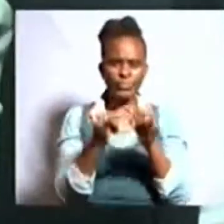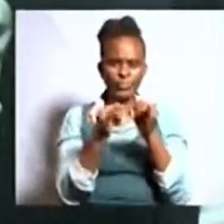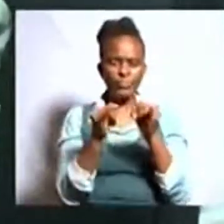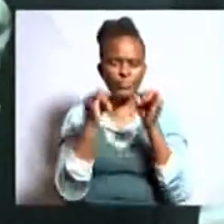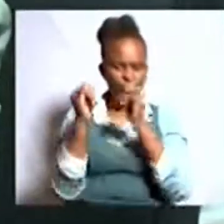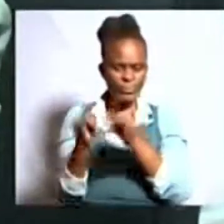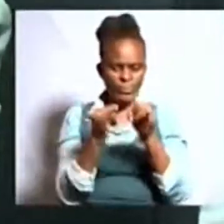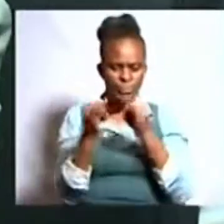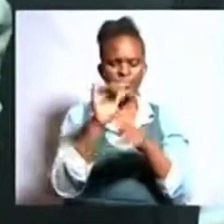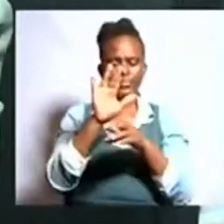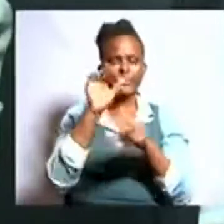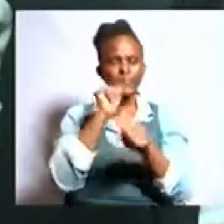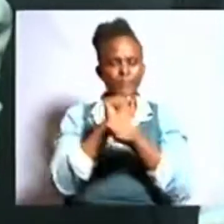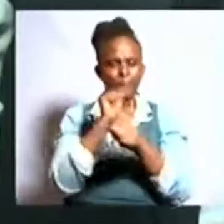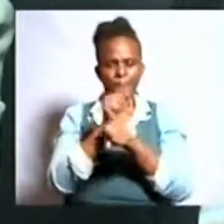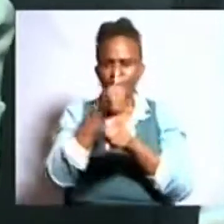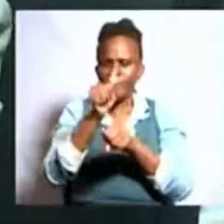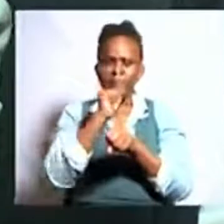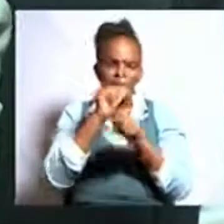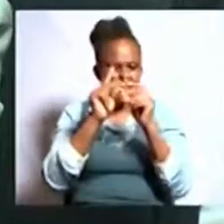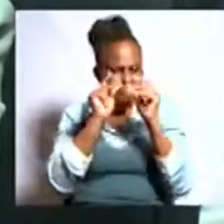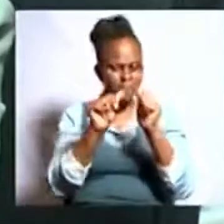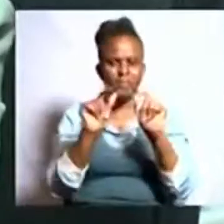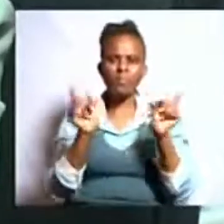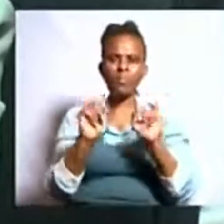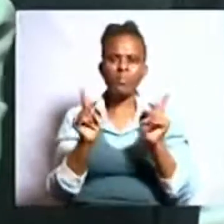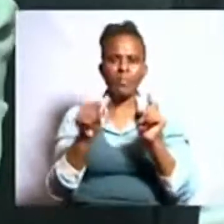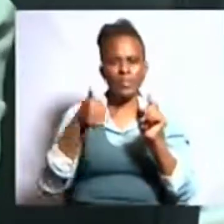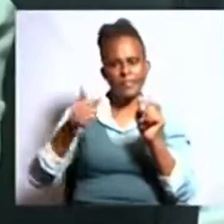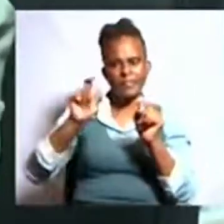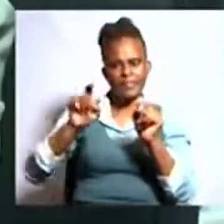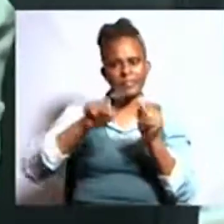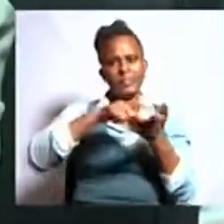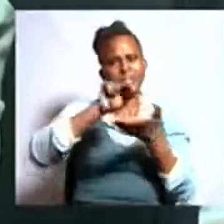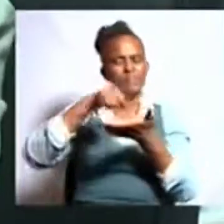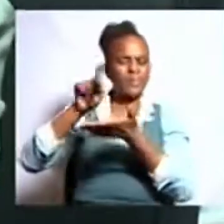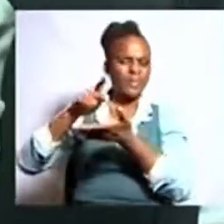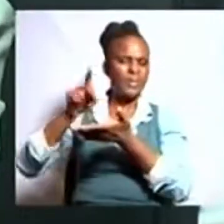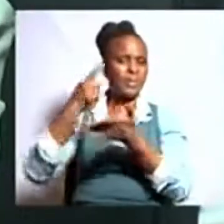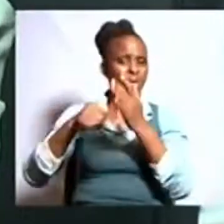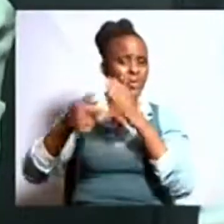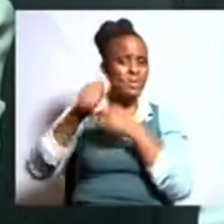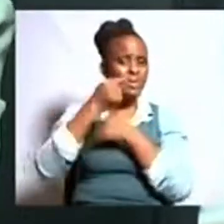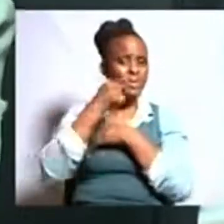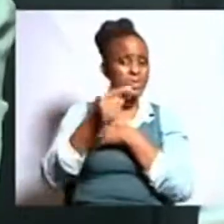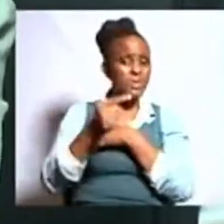undertaking the jobs, they didn't reach a stage where they needed to be paid? Is that what you said?